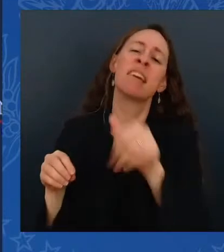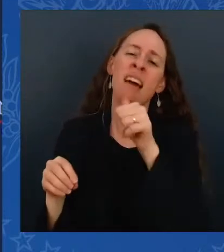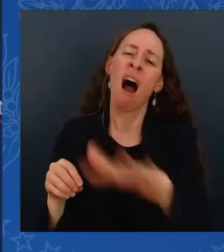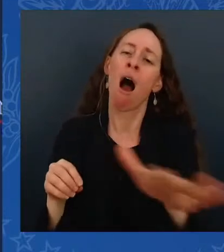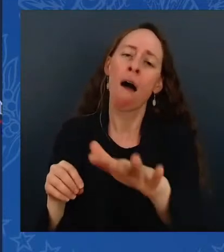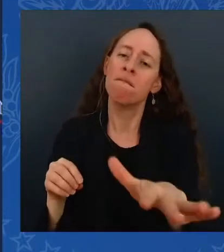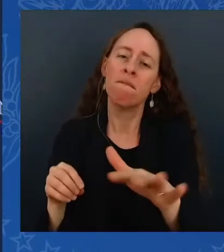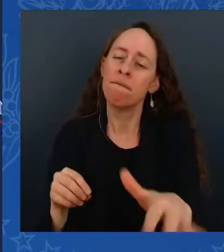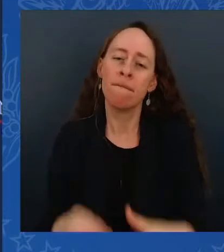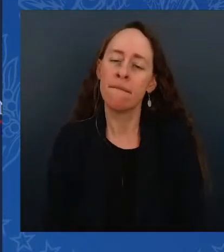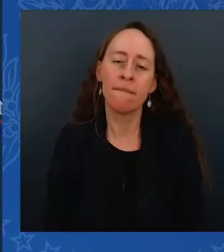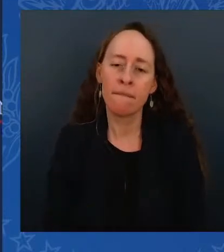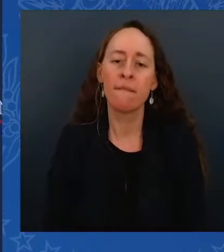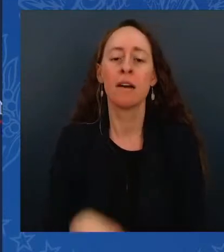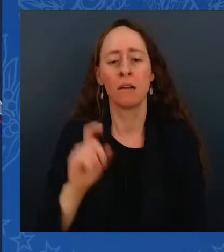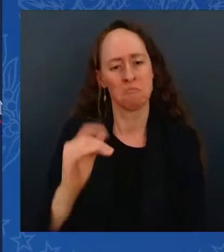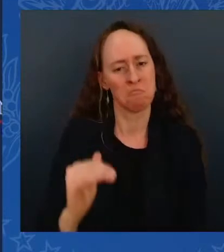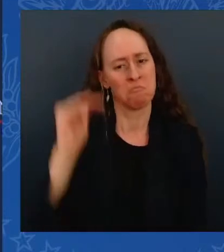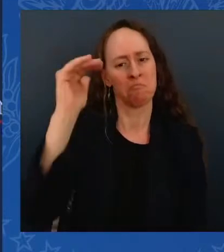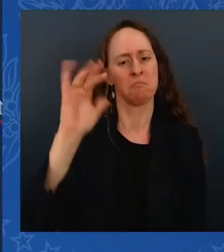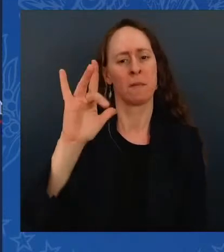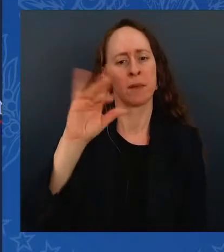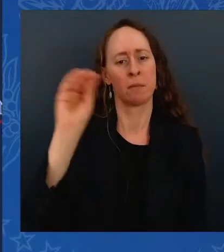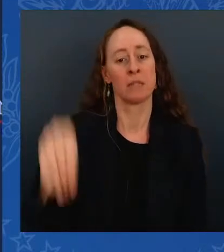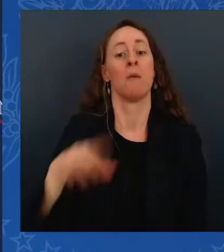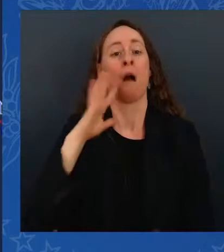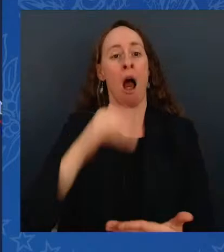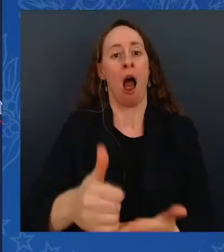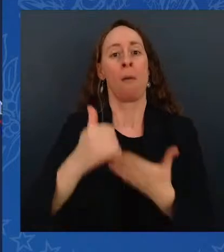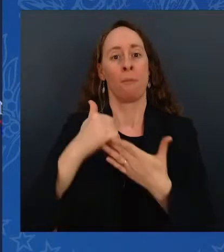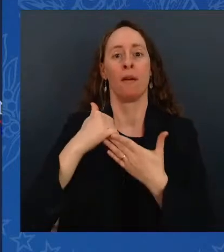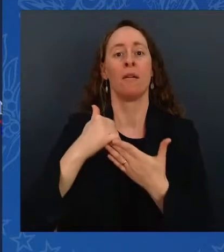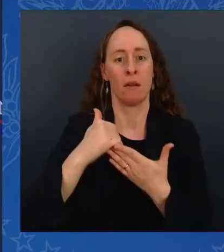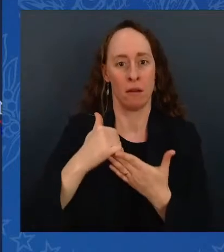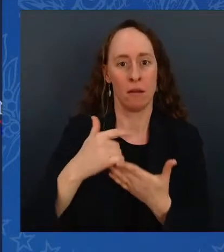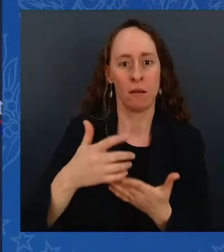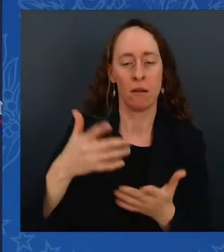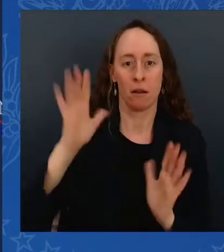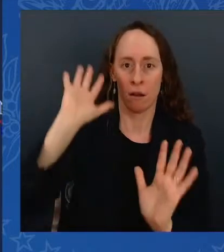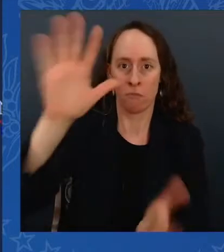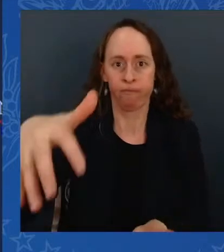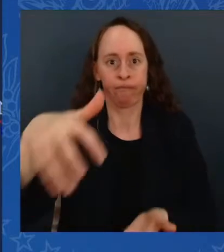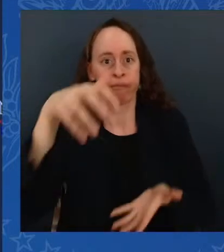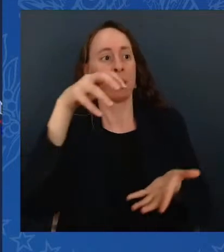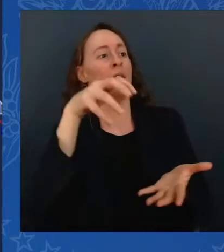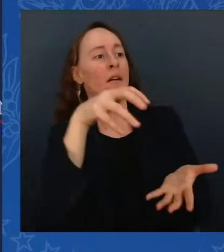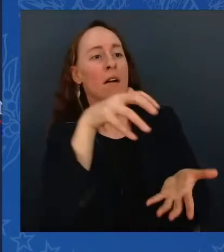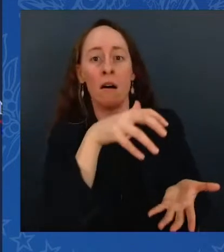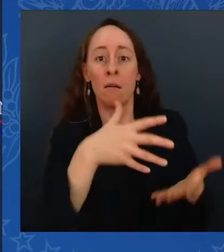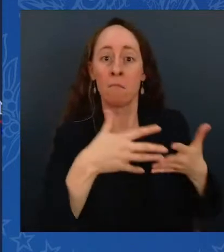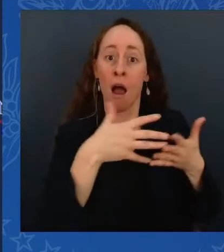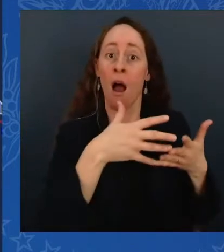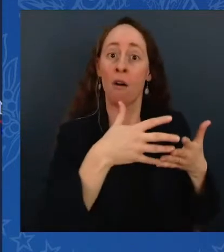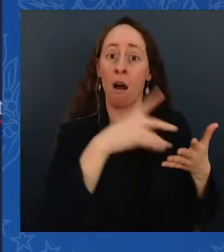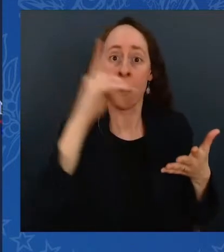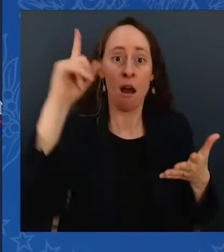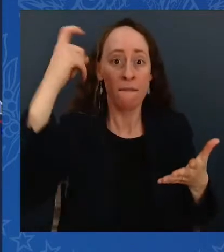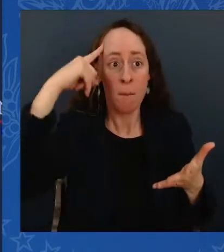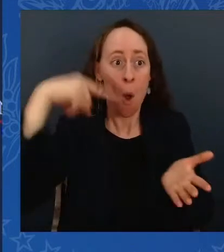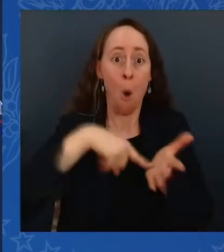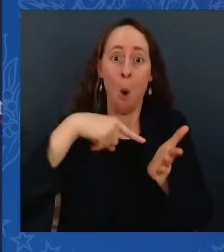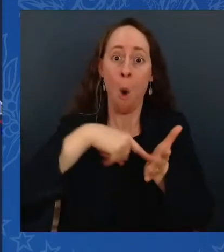$500 billion over the next 10 years. We could cut the deficit, be paying 25%, wouldn't it? Anyway,